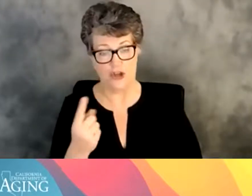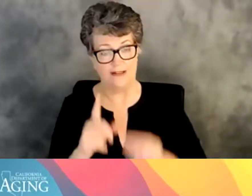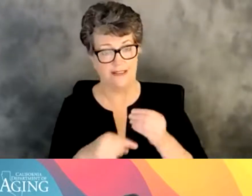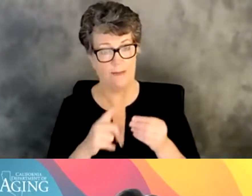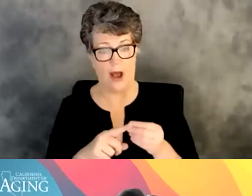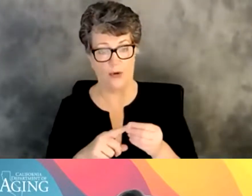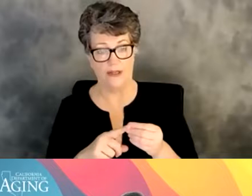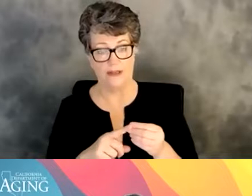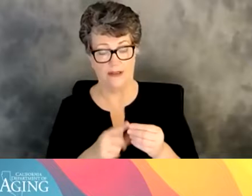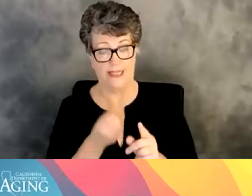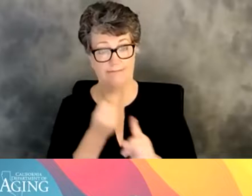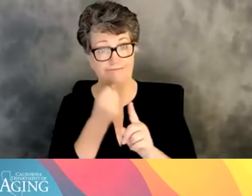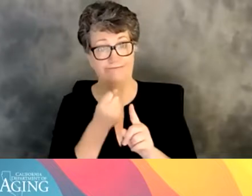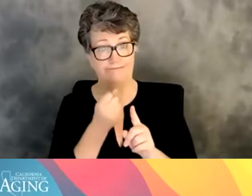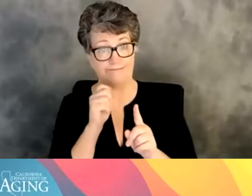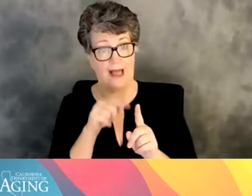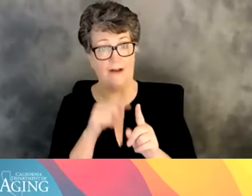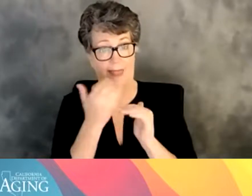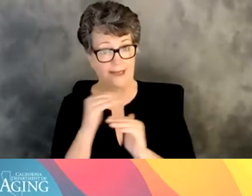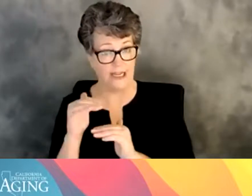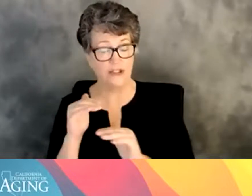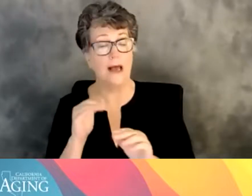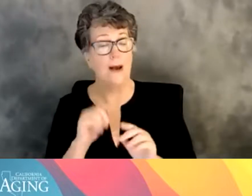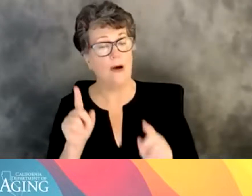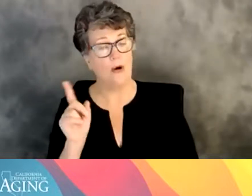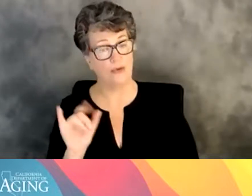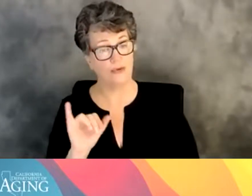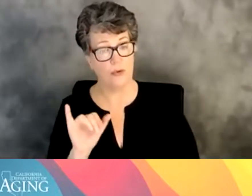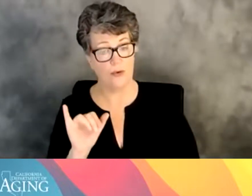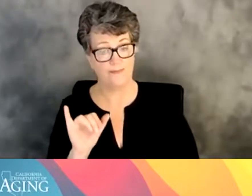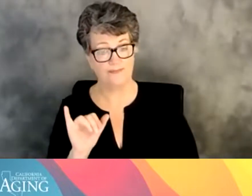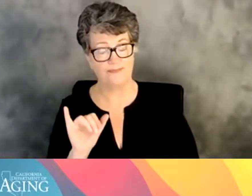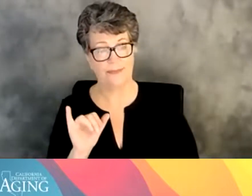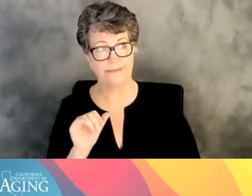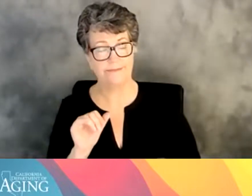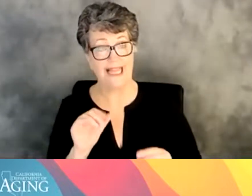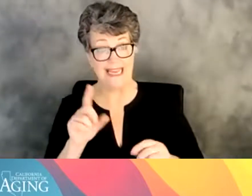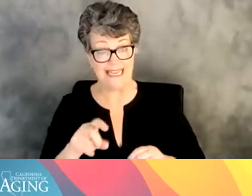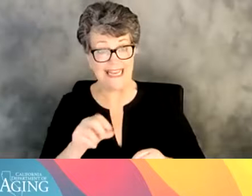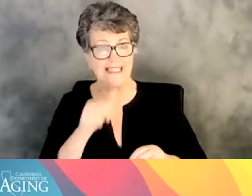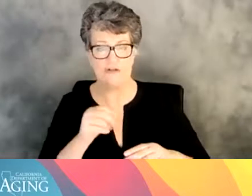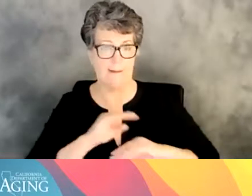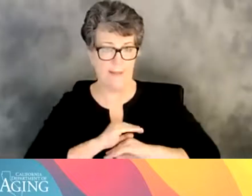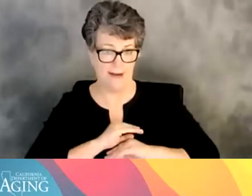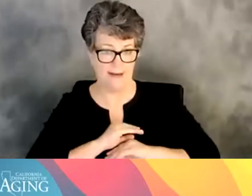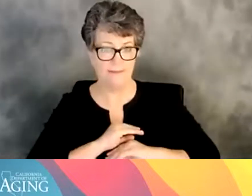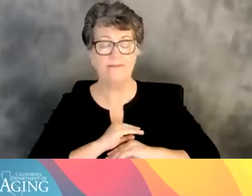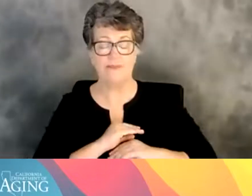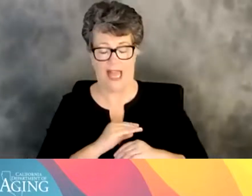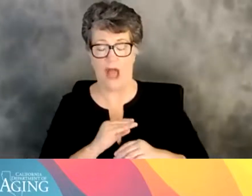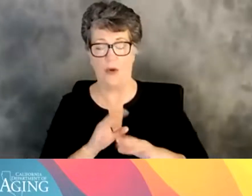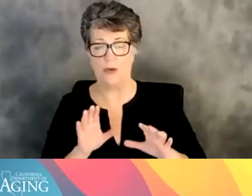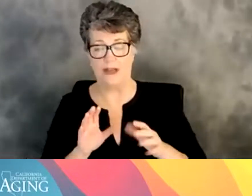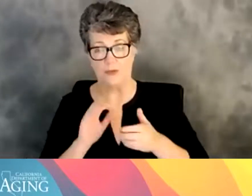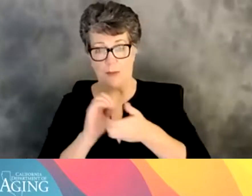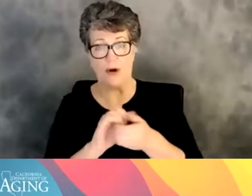the incidence of limitations, but also unmet need. And we'll be doing that again as we're partnering with our